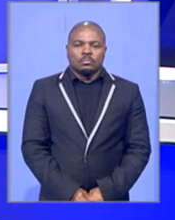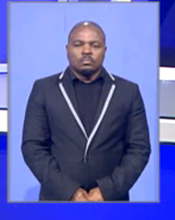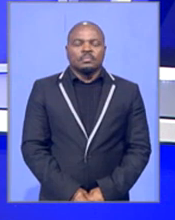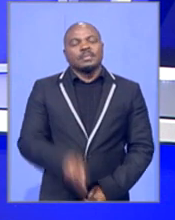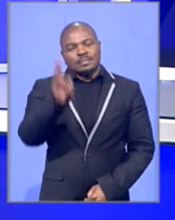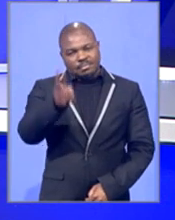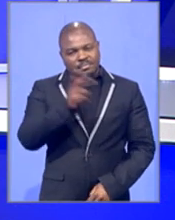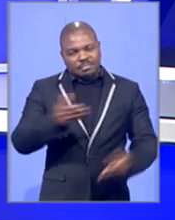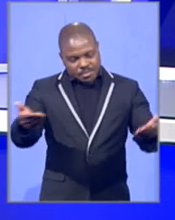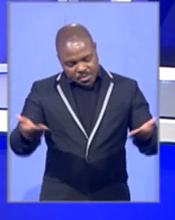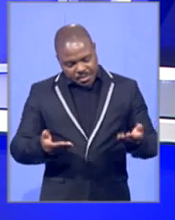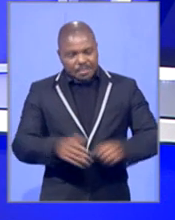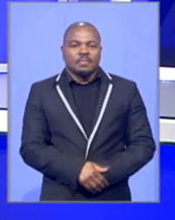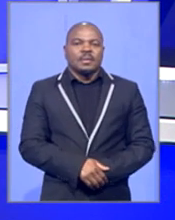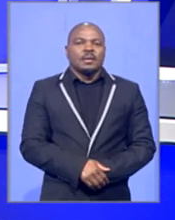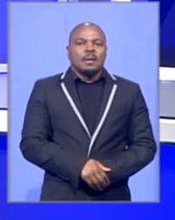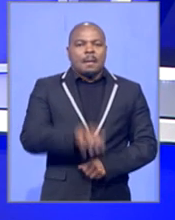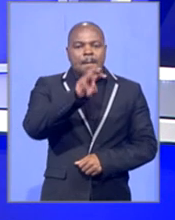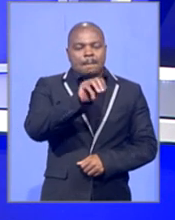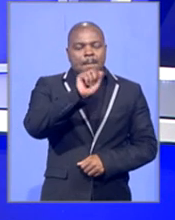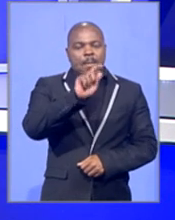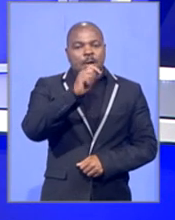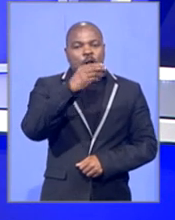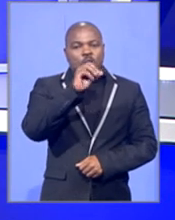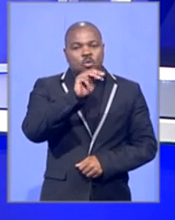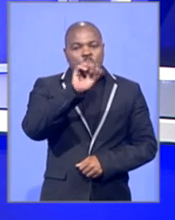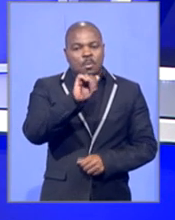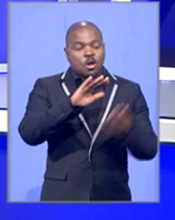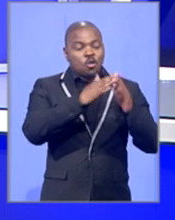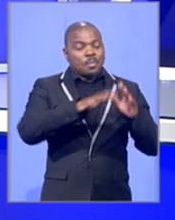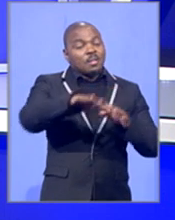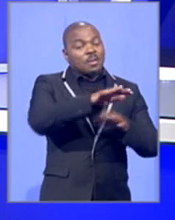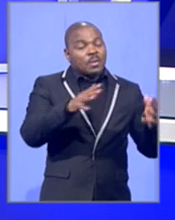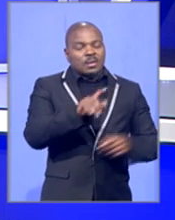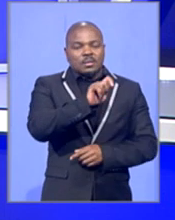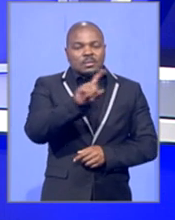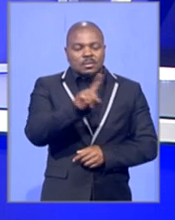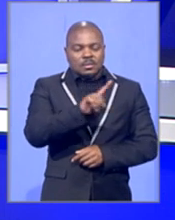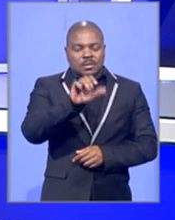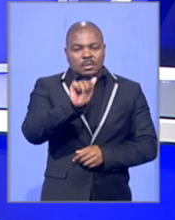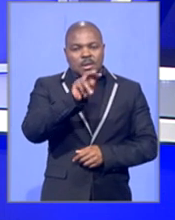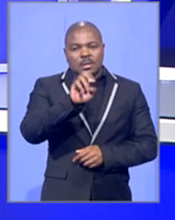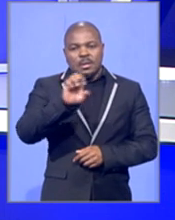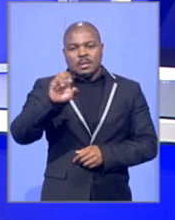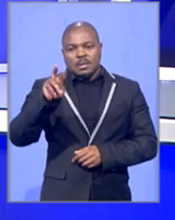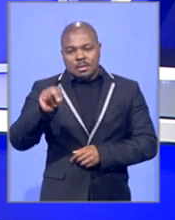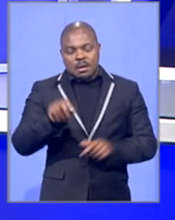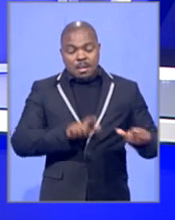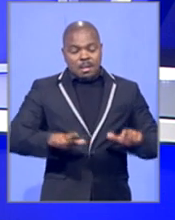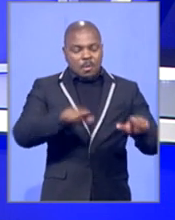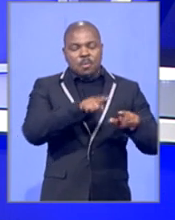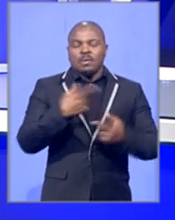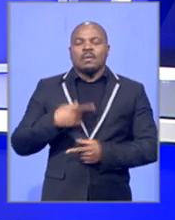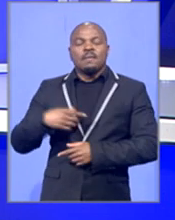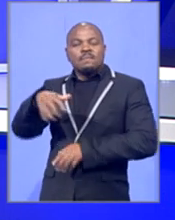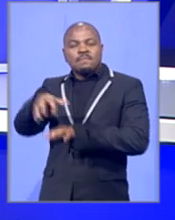Re salamogela sehlopha sa badudi ba motsana wa mathoma ka ntle ga Tzaneen ka Limpopo ba latofatsa mong wa